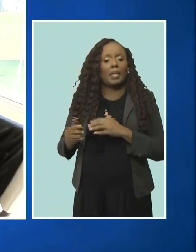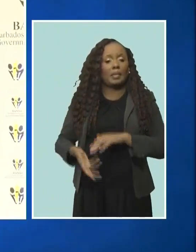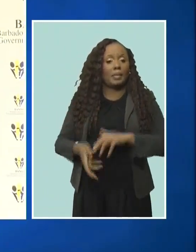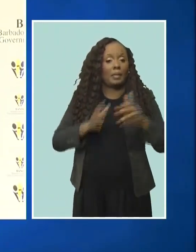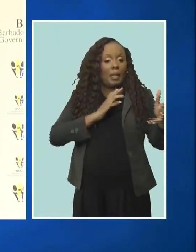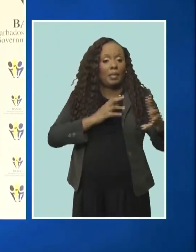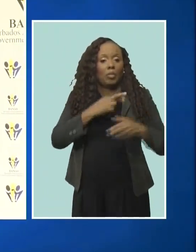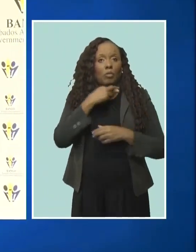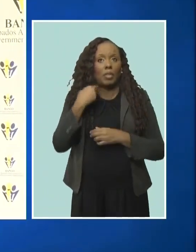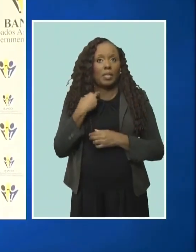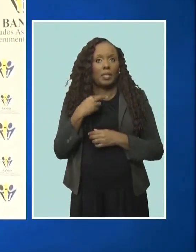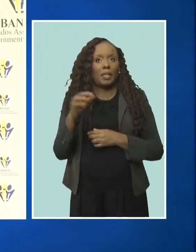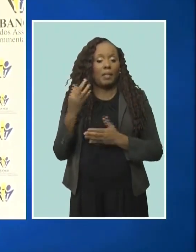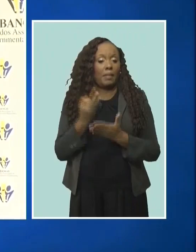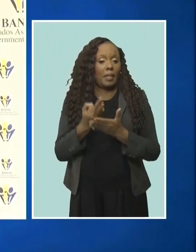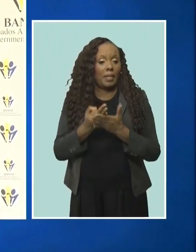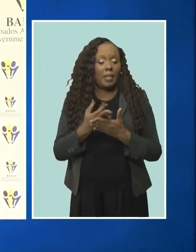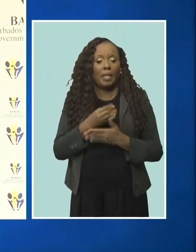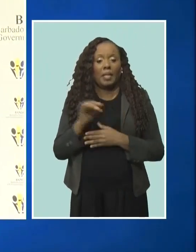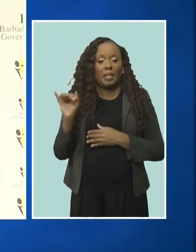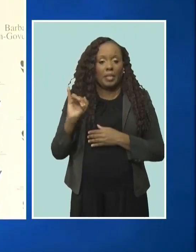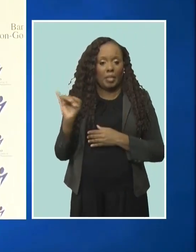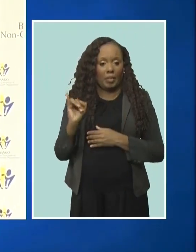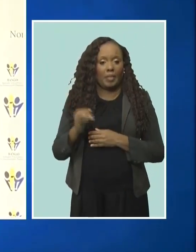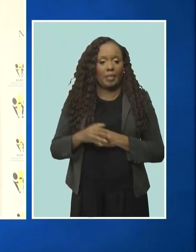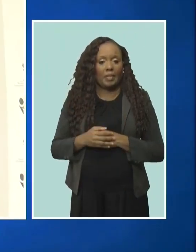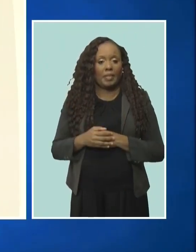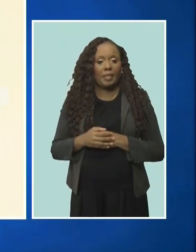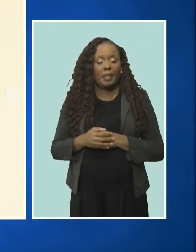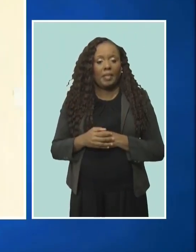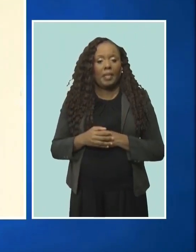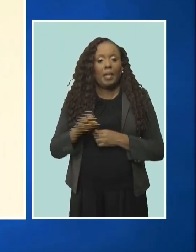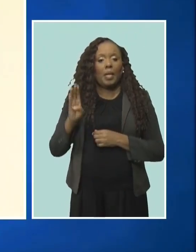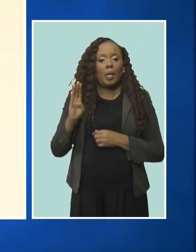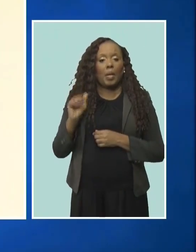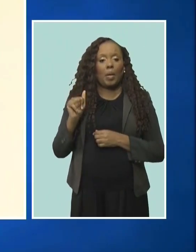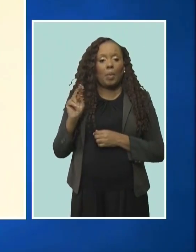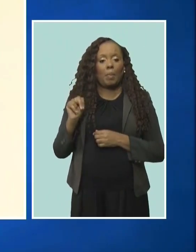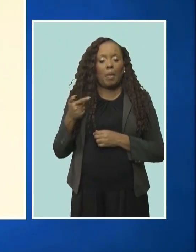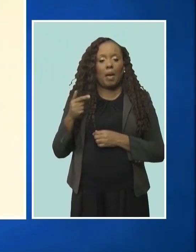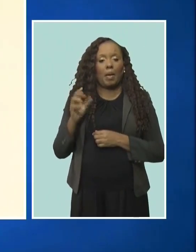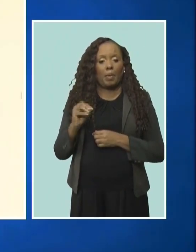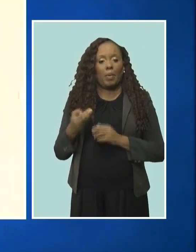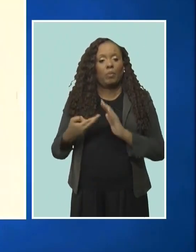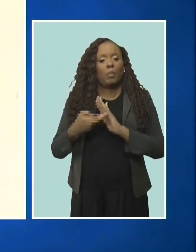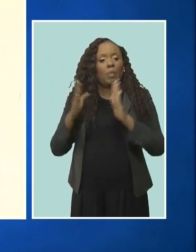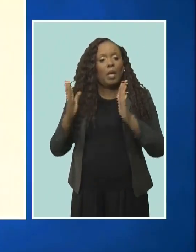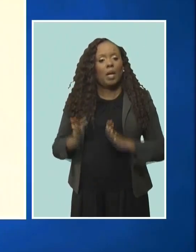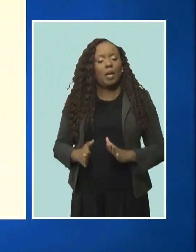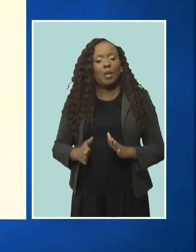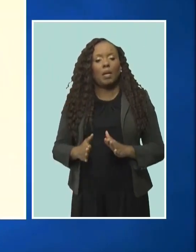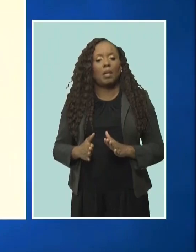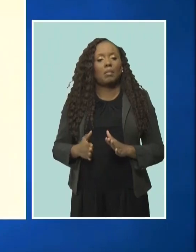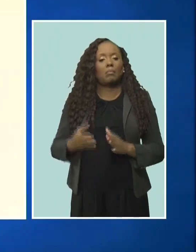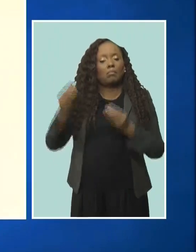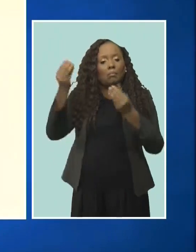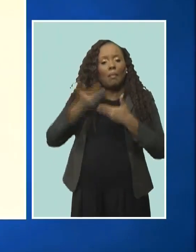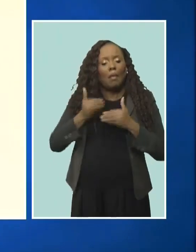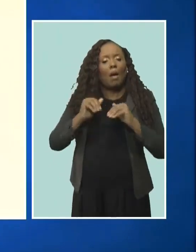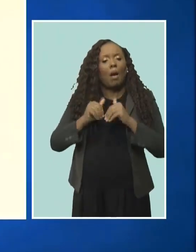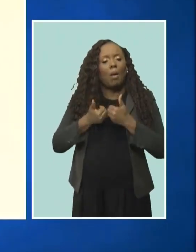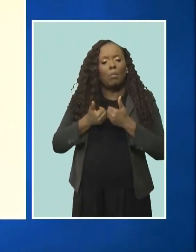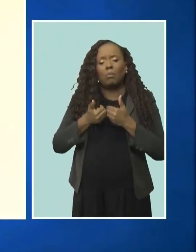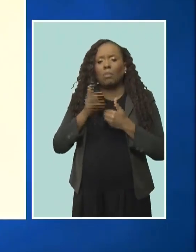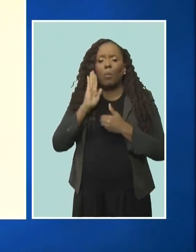risk finance and insurance. Secretary General of BANGO, Marcia Brandon, spoke about how they're working on achieving